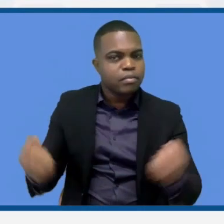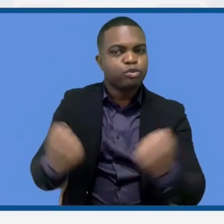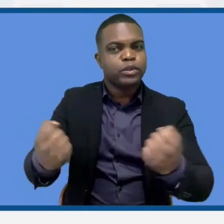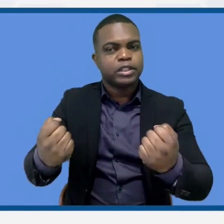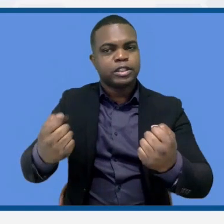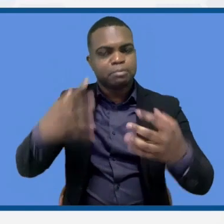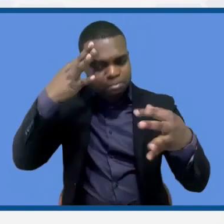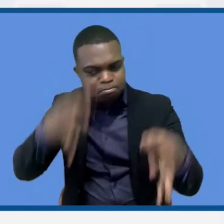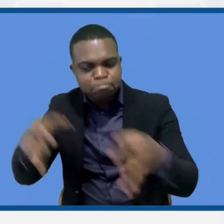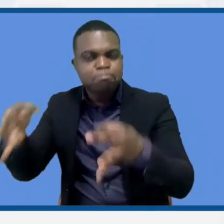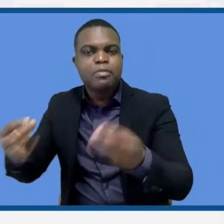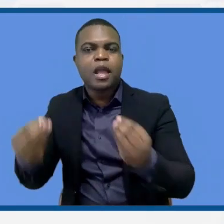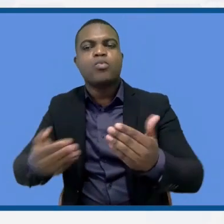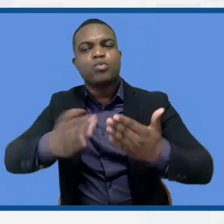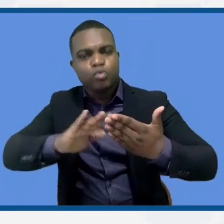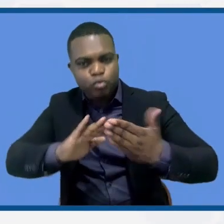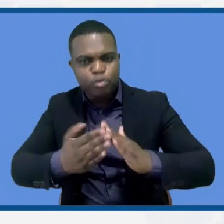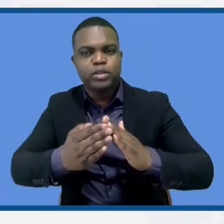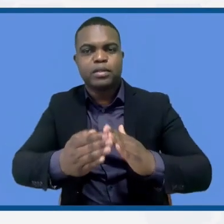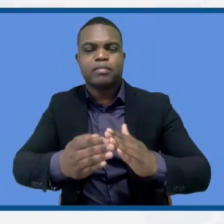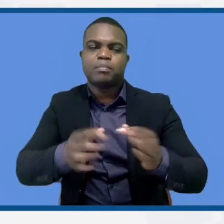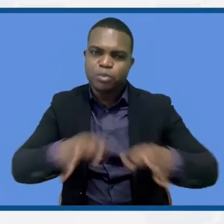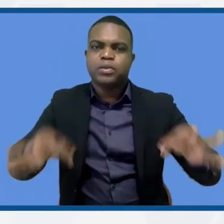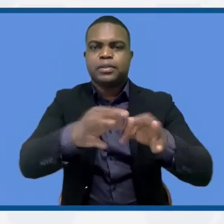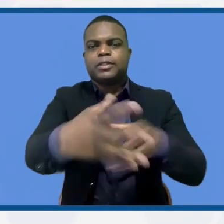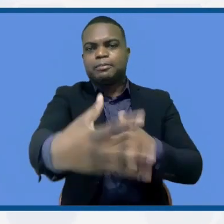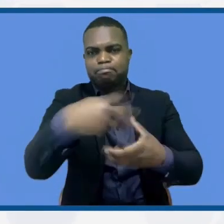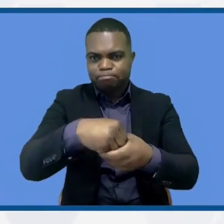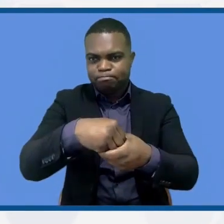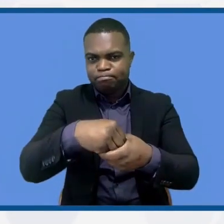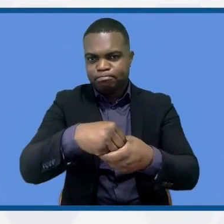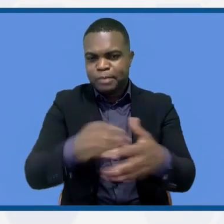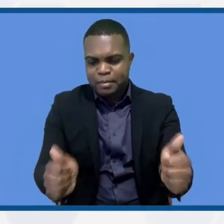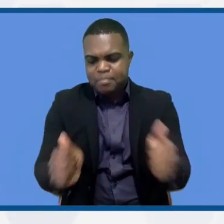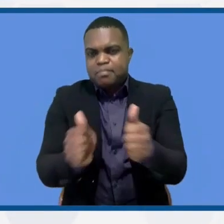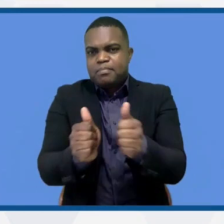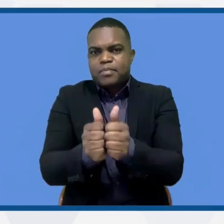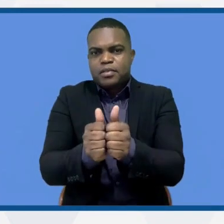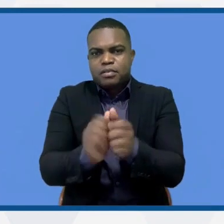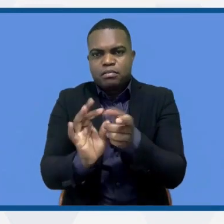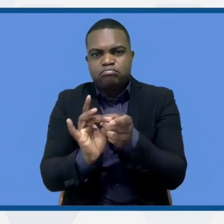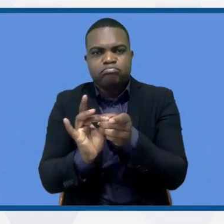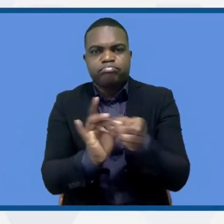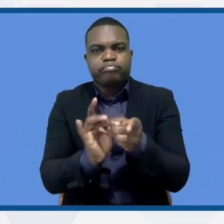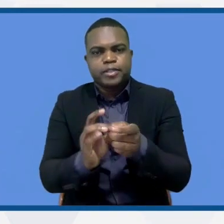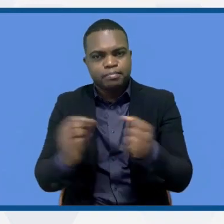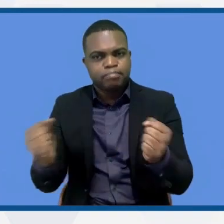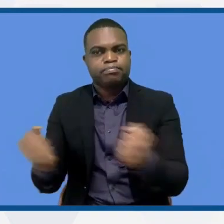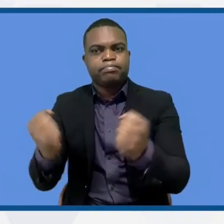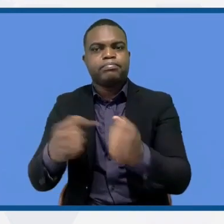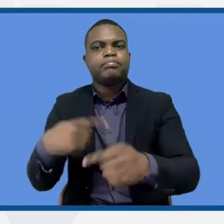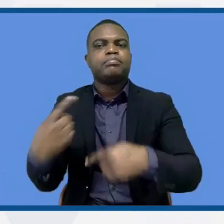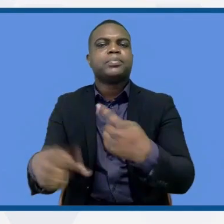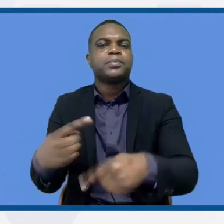our local National Disaster Office to carry out assessments or ranking of